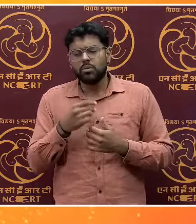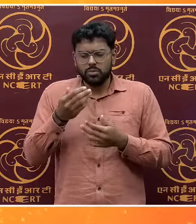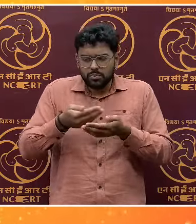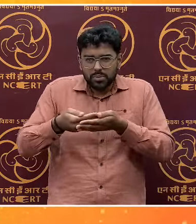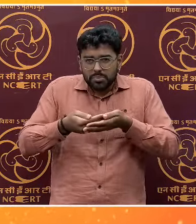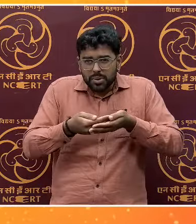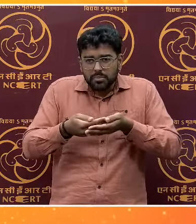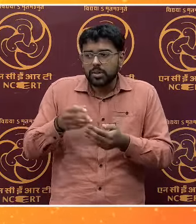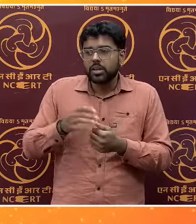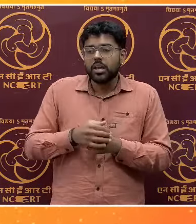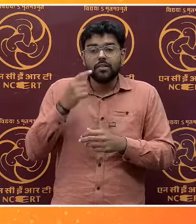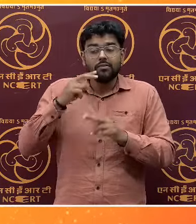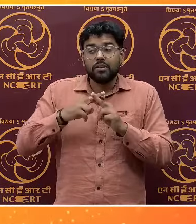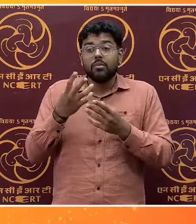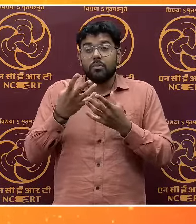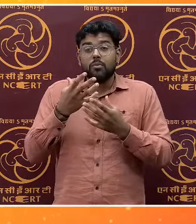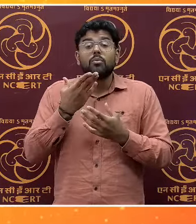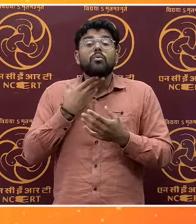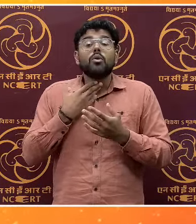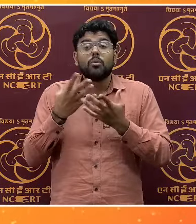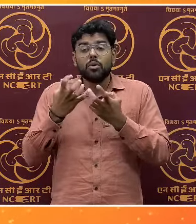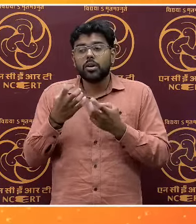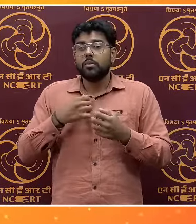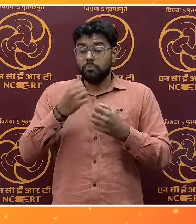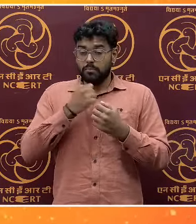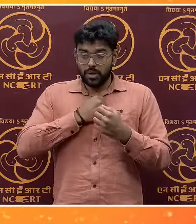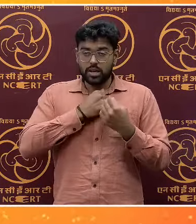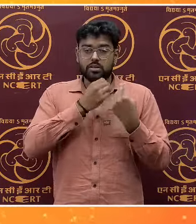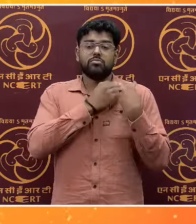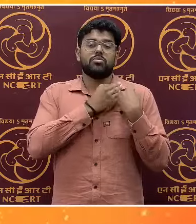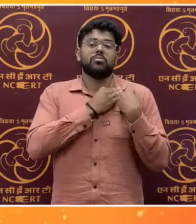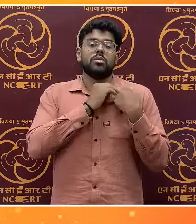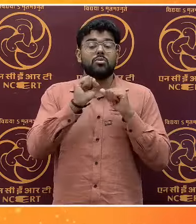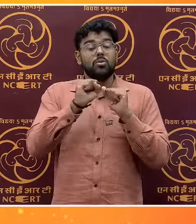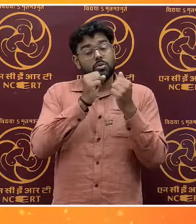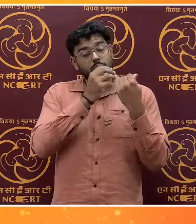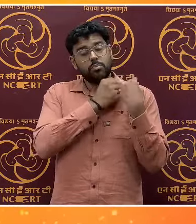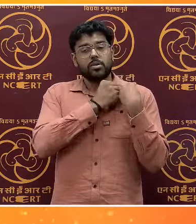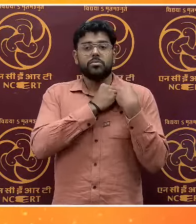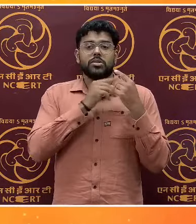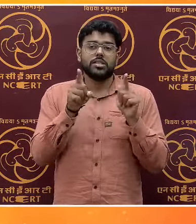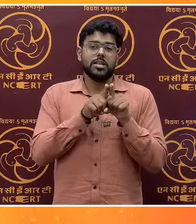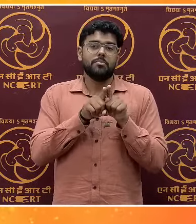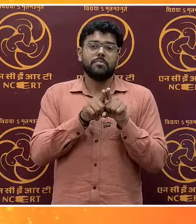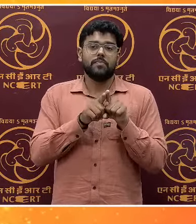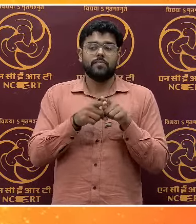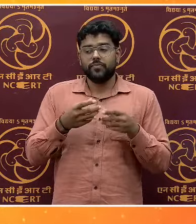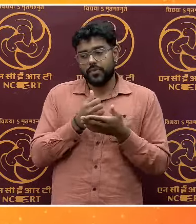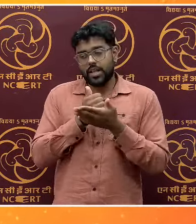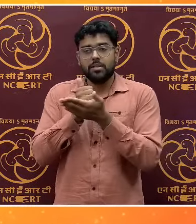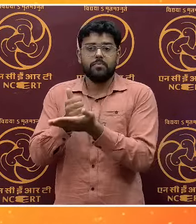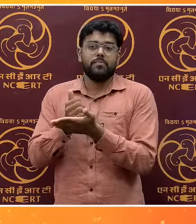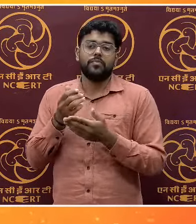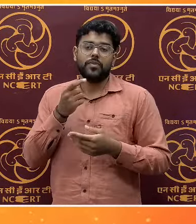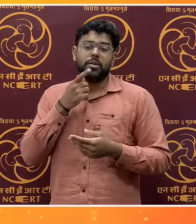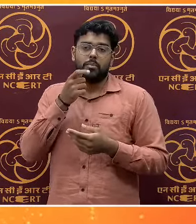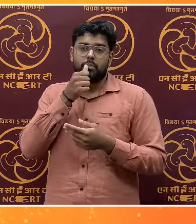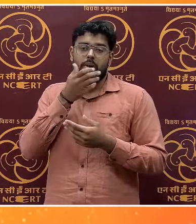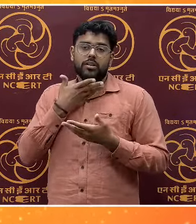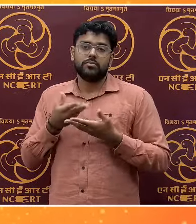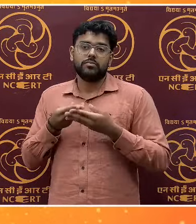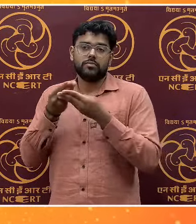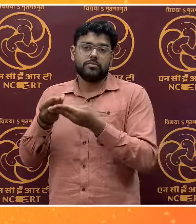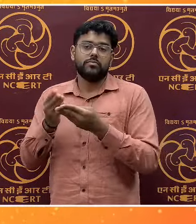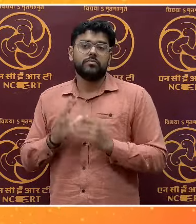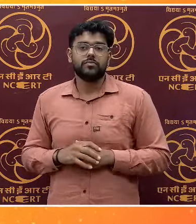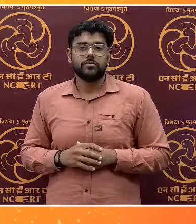kid, so then it's your duty to enable them, because when you was a kid, somebody enabled you,